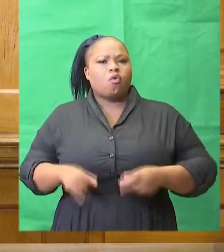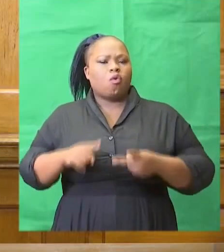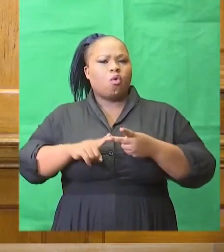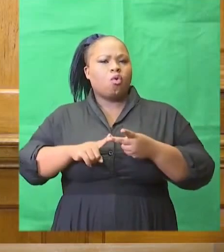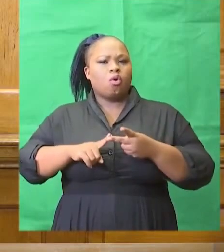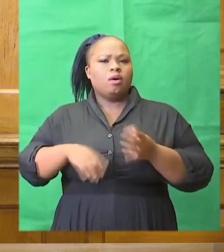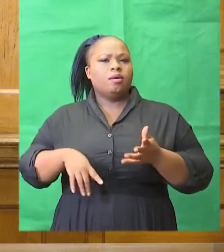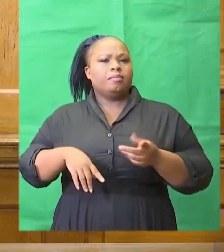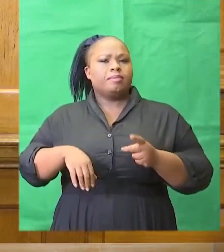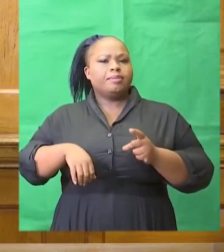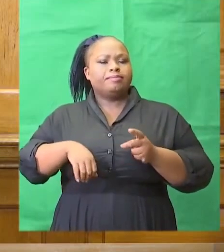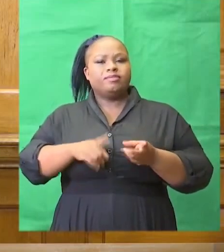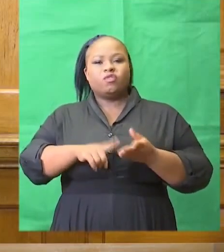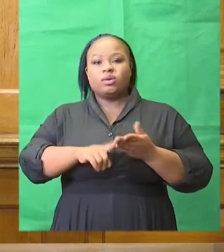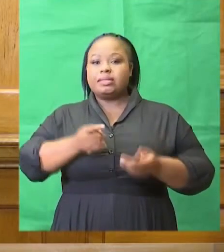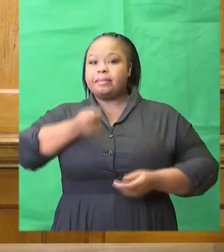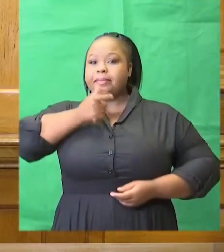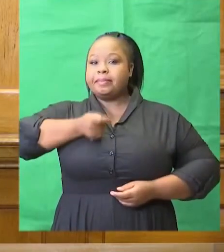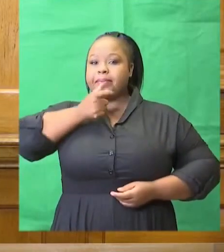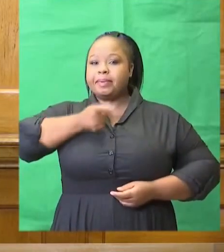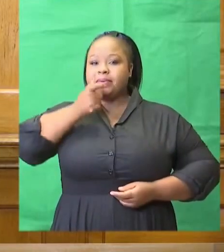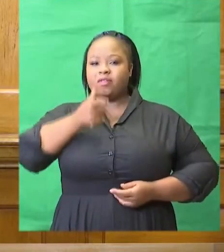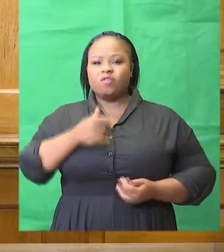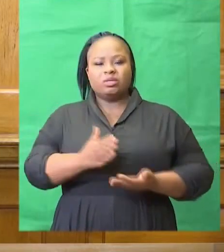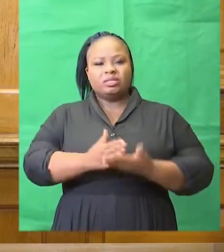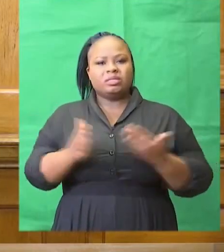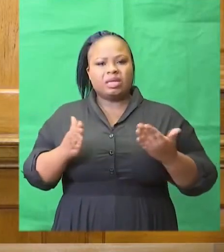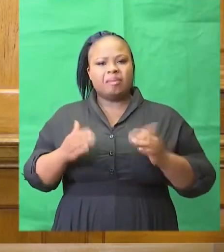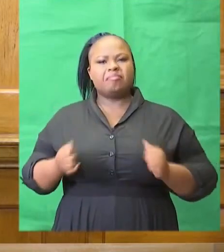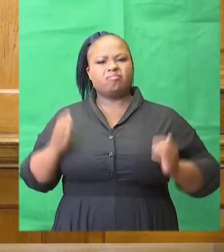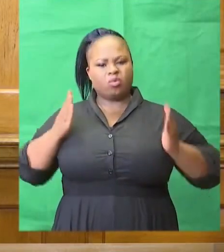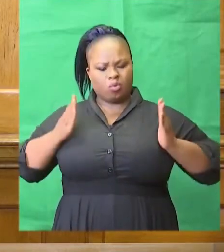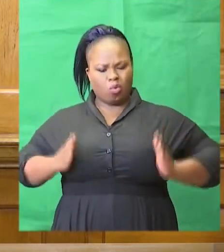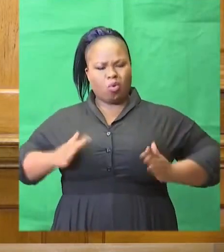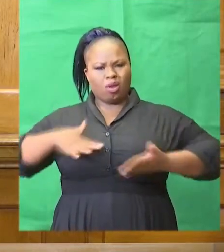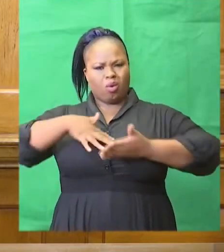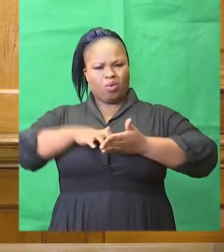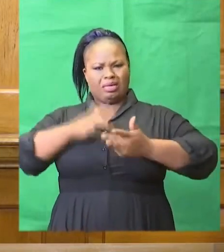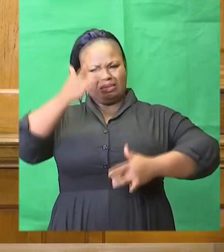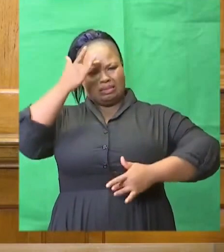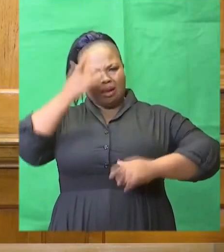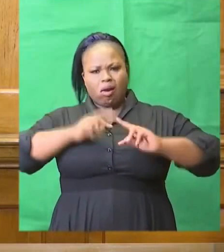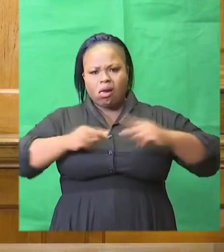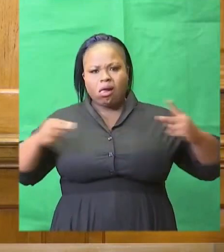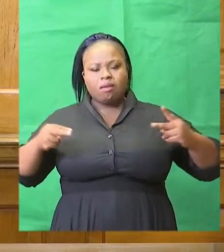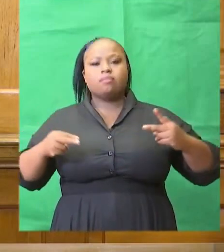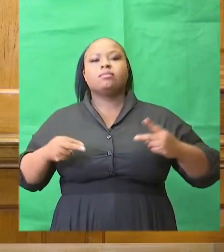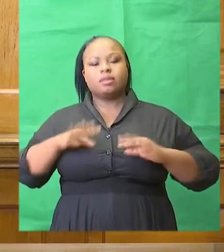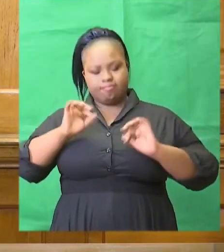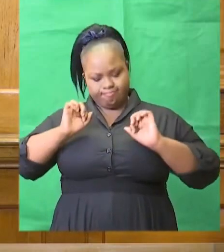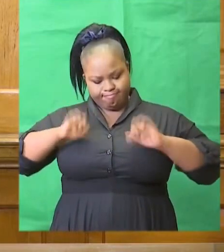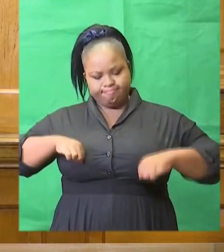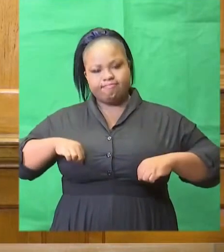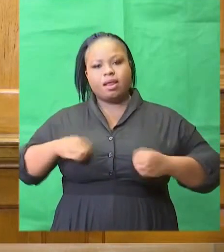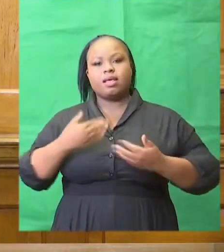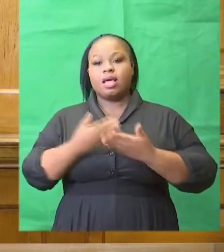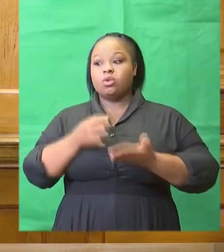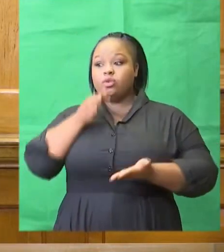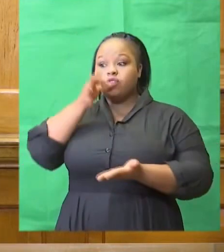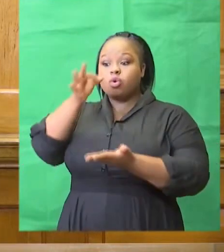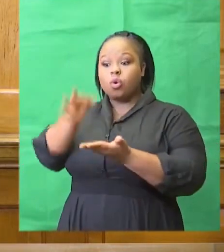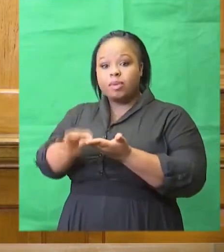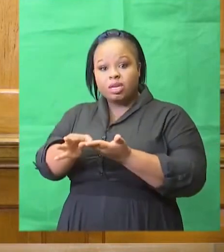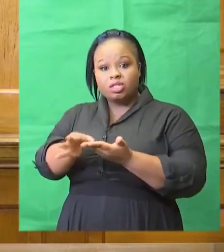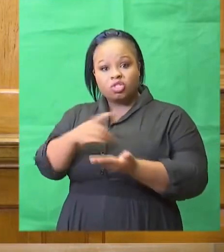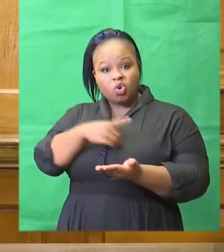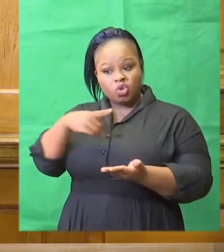on steroids treatment for autoimmune diseases, are allowed booster doses on recommendation of